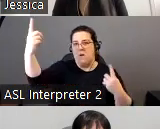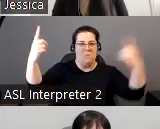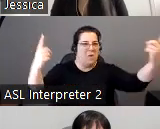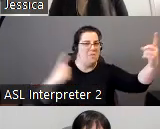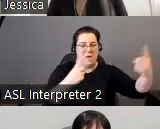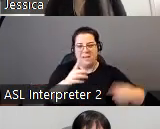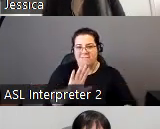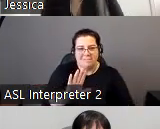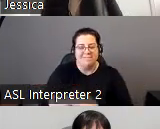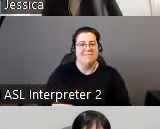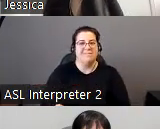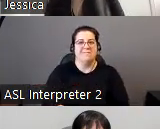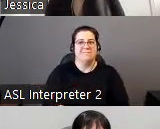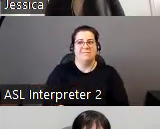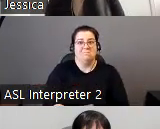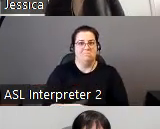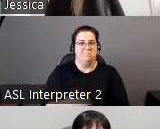others have none. And